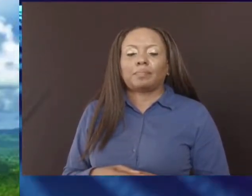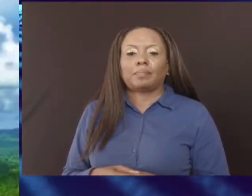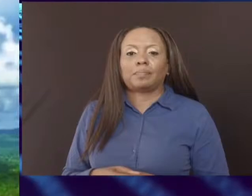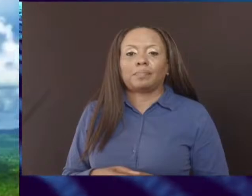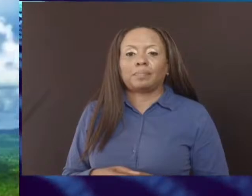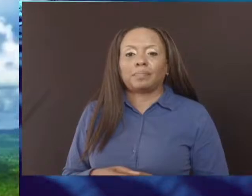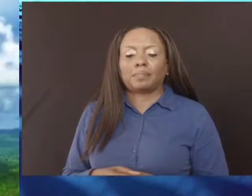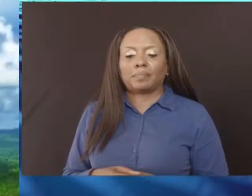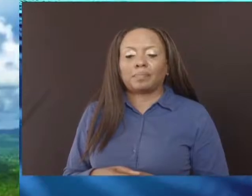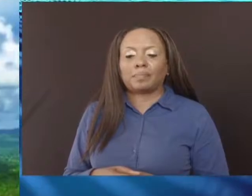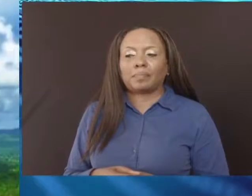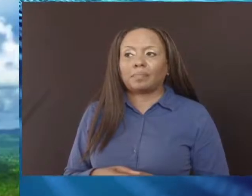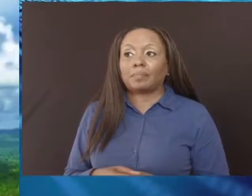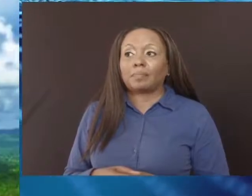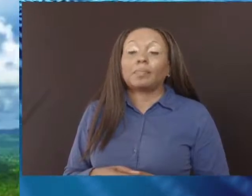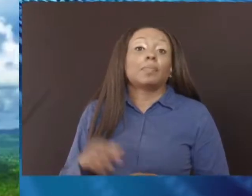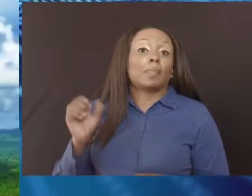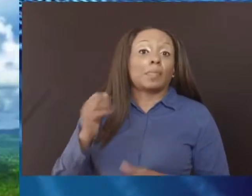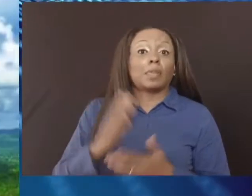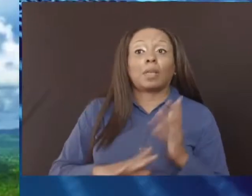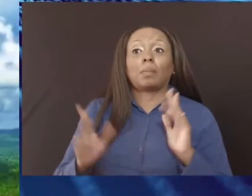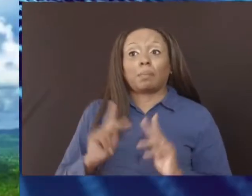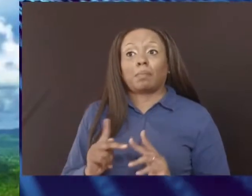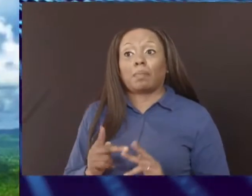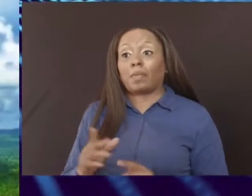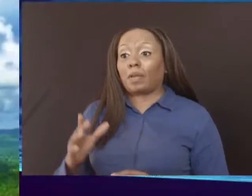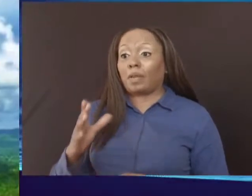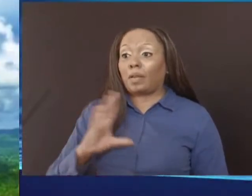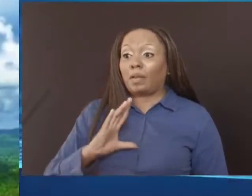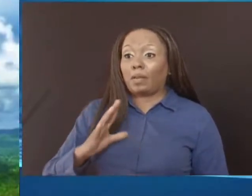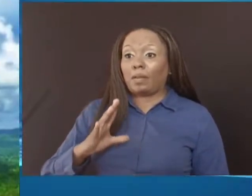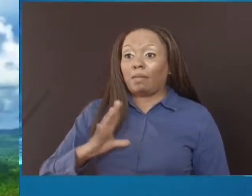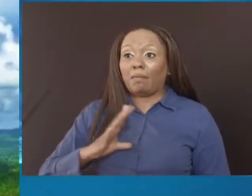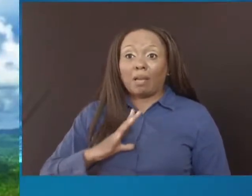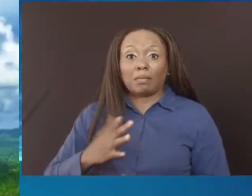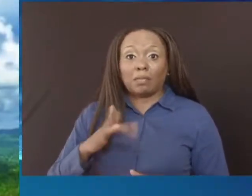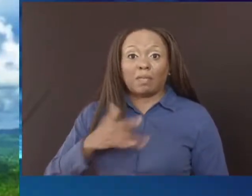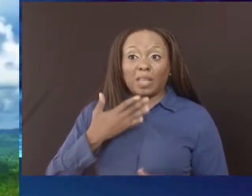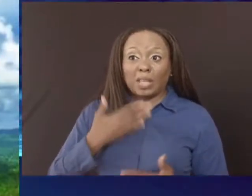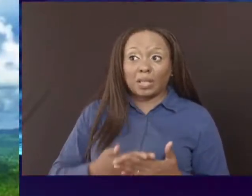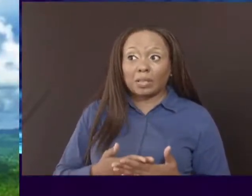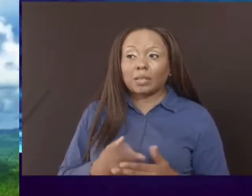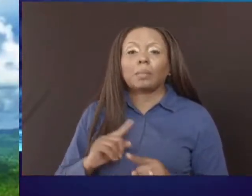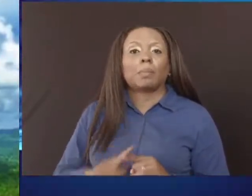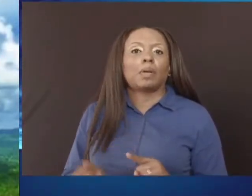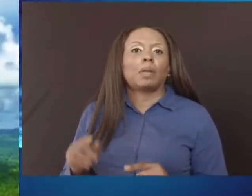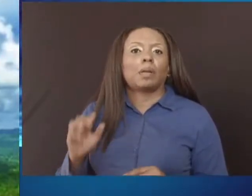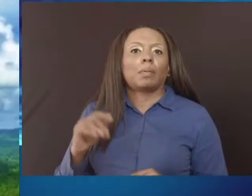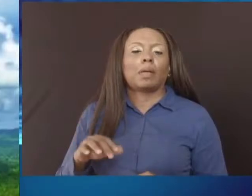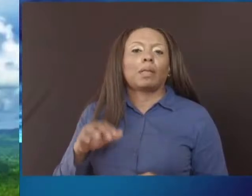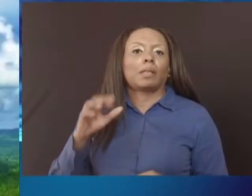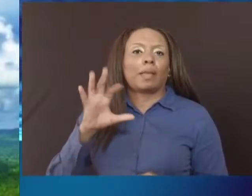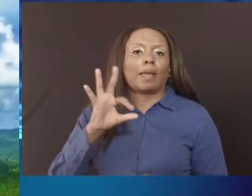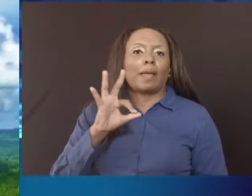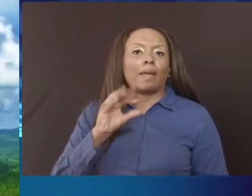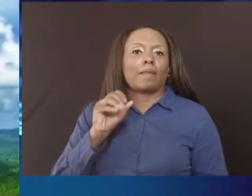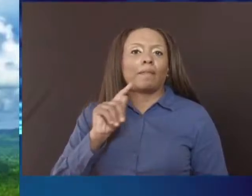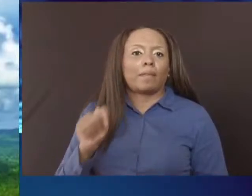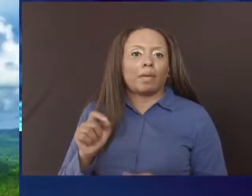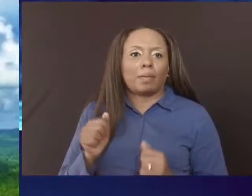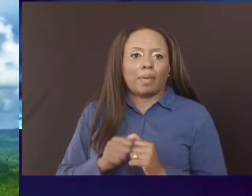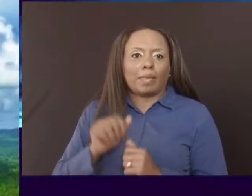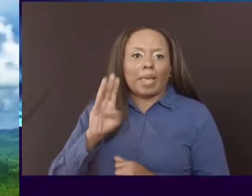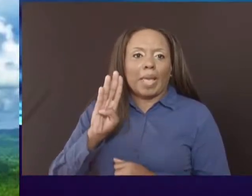essentially are well and have no symptoms out in community. We're getting them fitted with those ankle bracelets